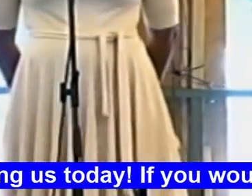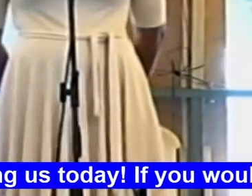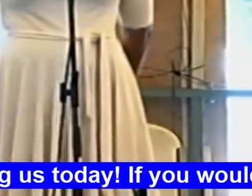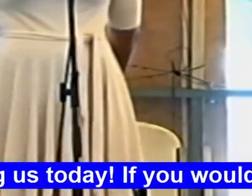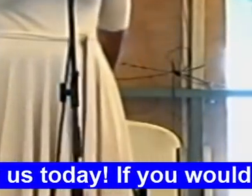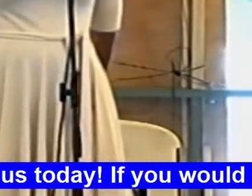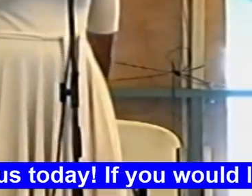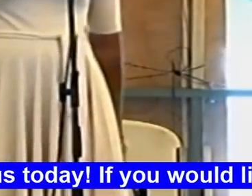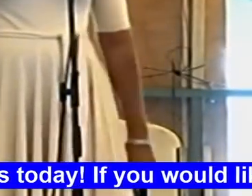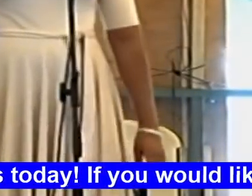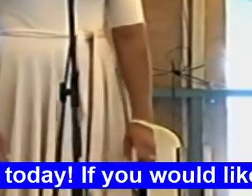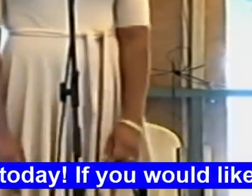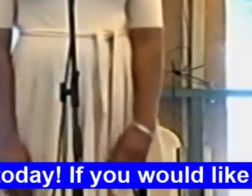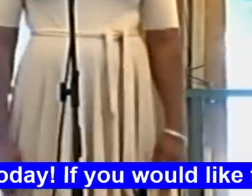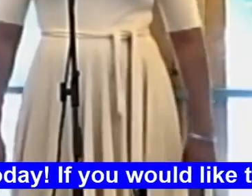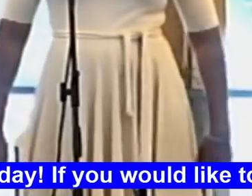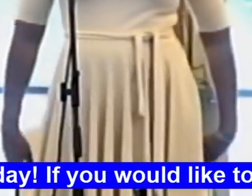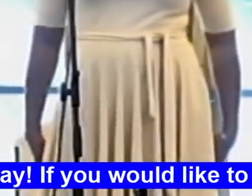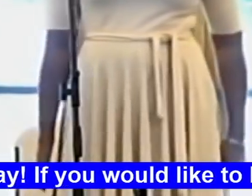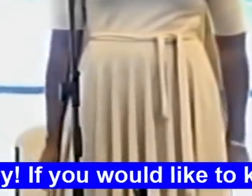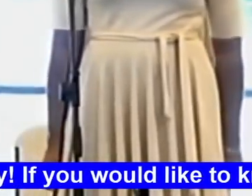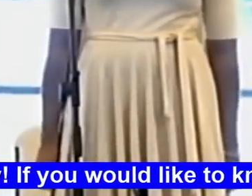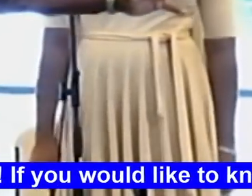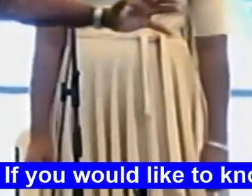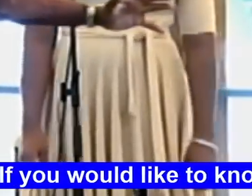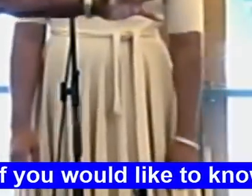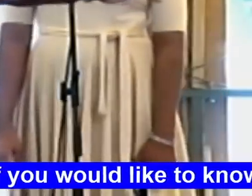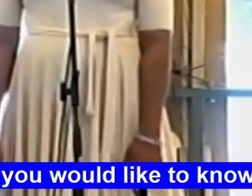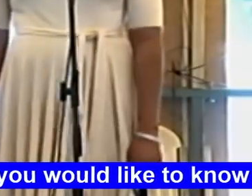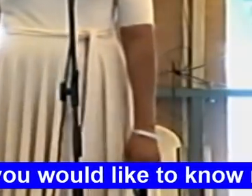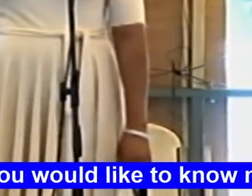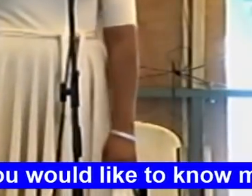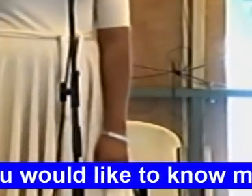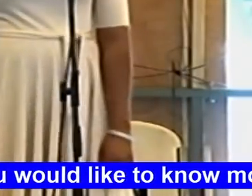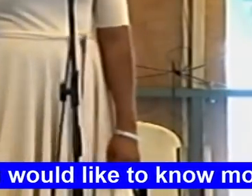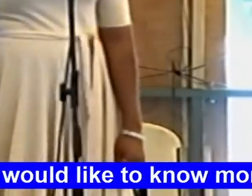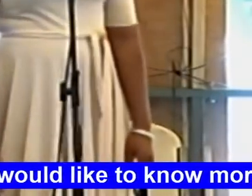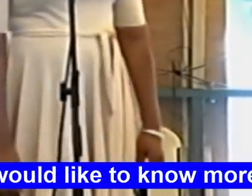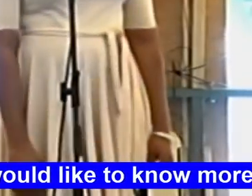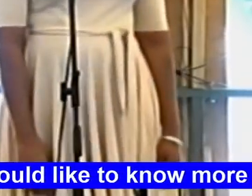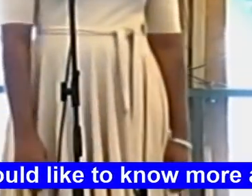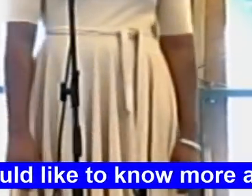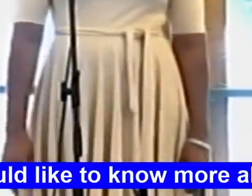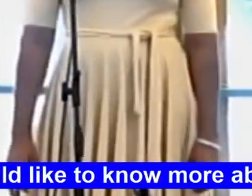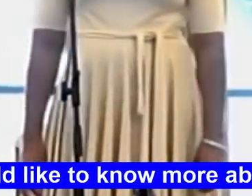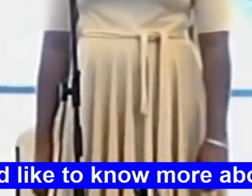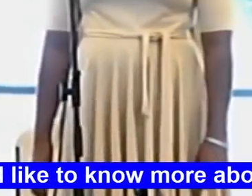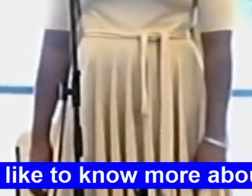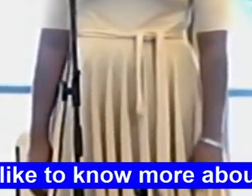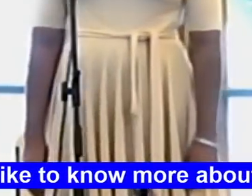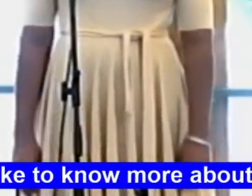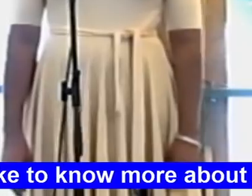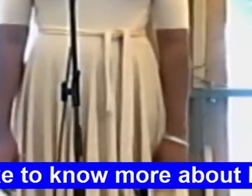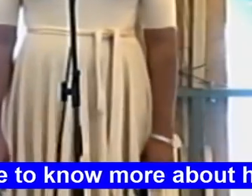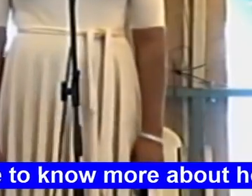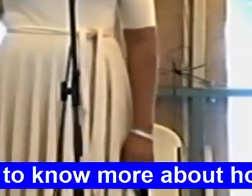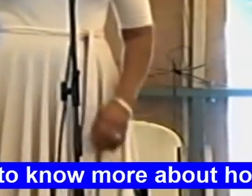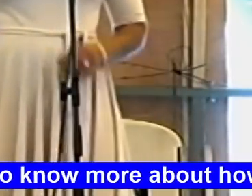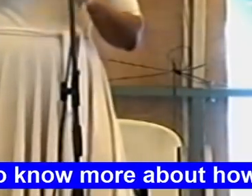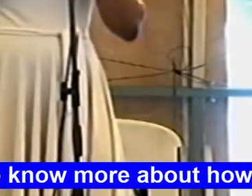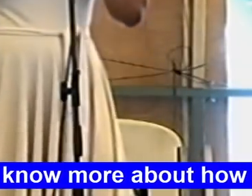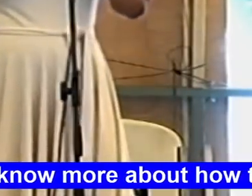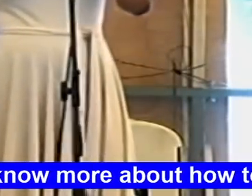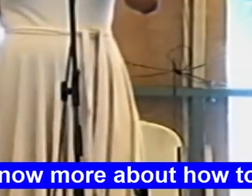Worship Him. Thank you, Jesus. Thank you, Jesus. Thank you for your sweet